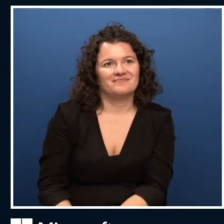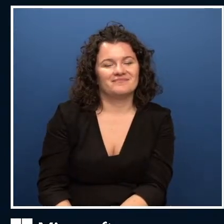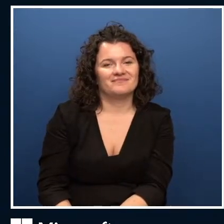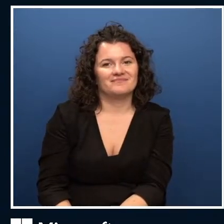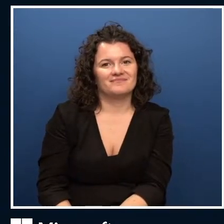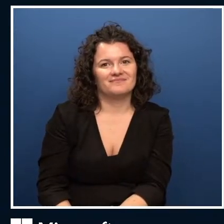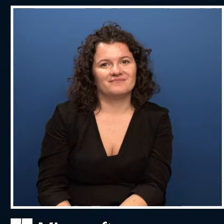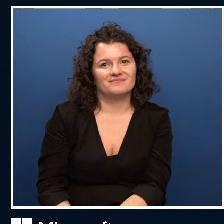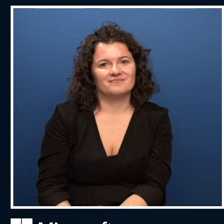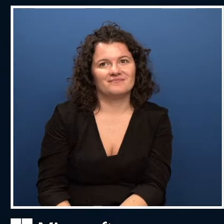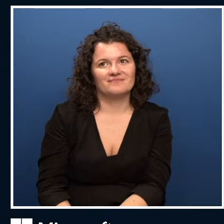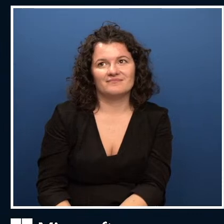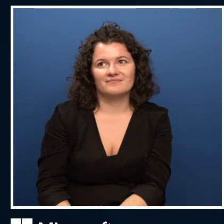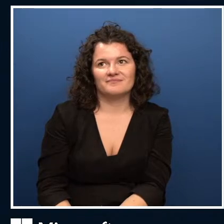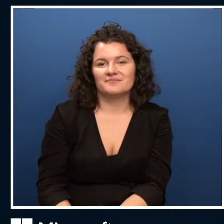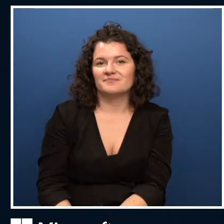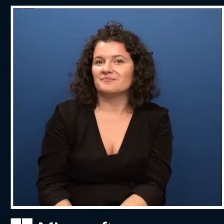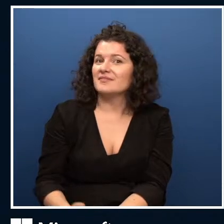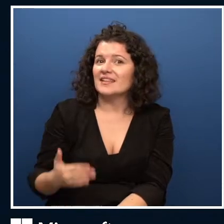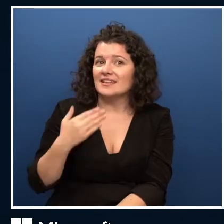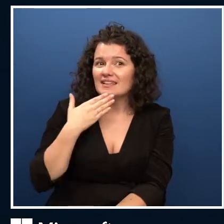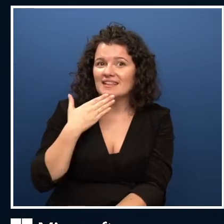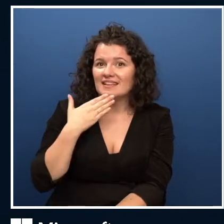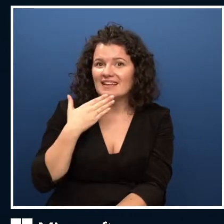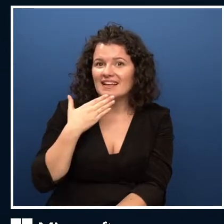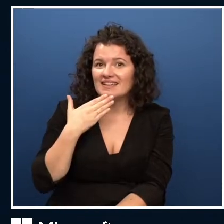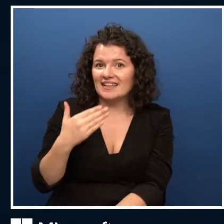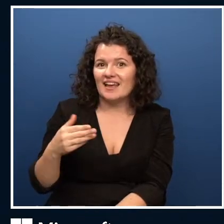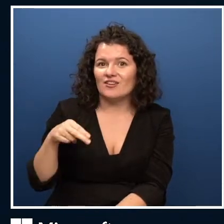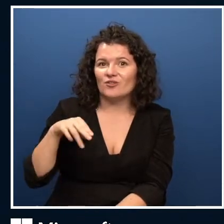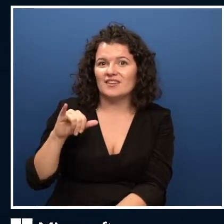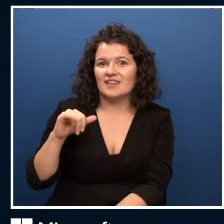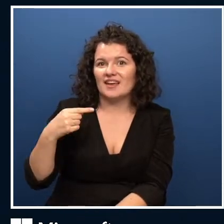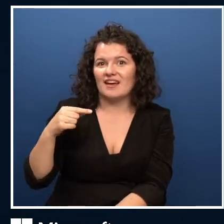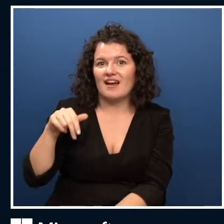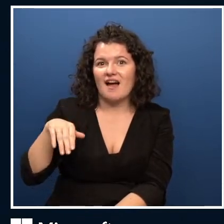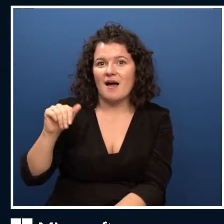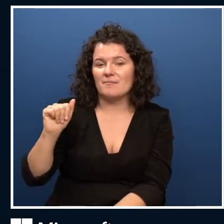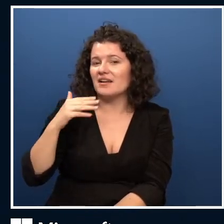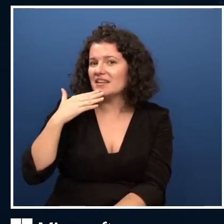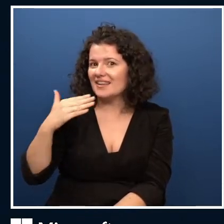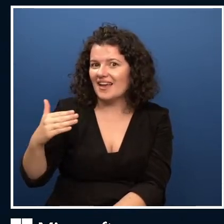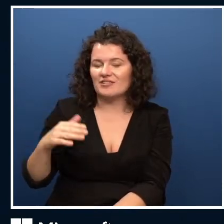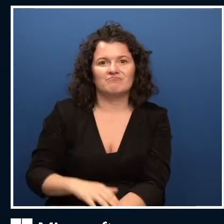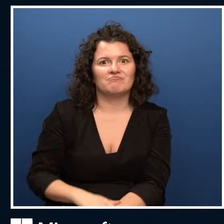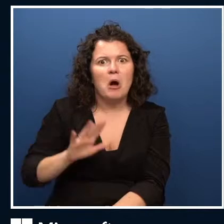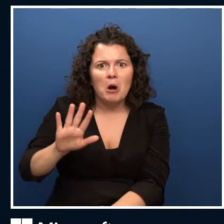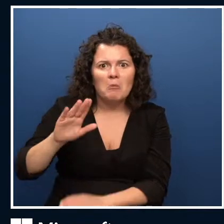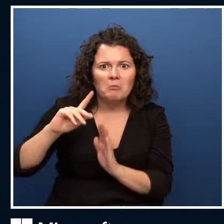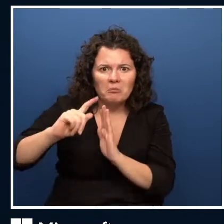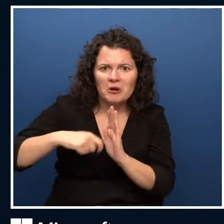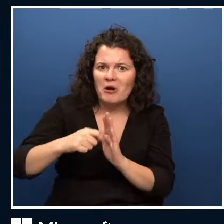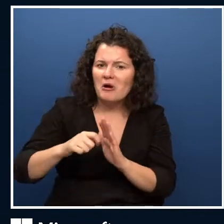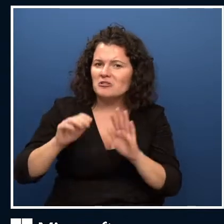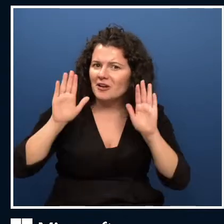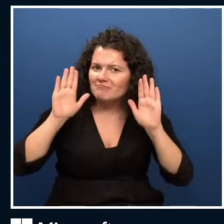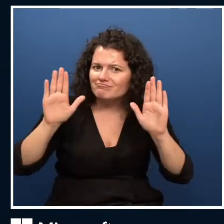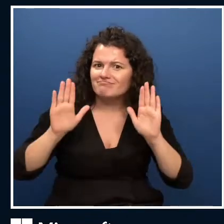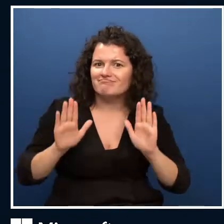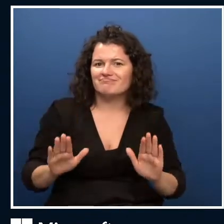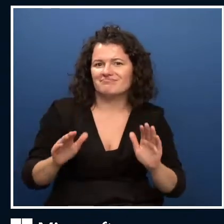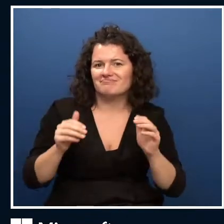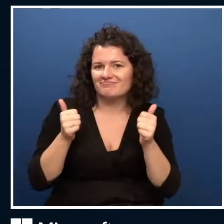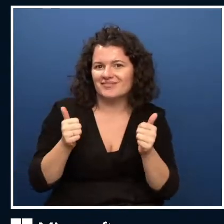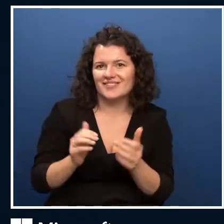That was great, Nagama. Thank you so much for sharing. What an amazing project that you worked on there. Thank